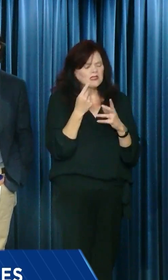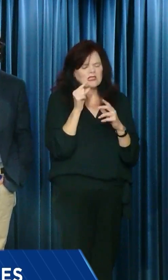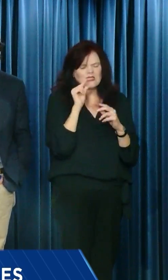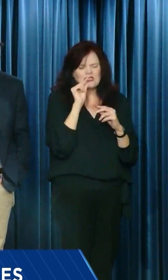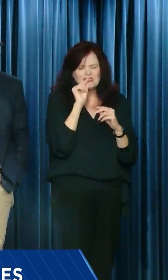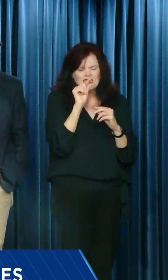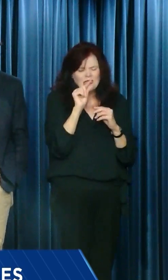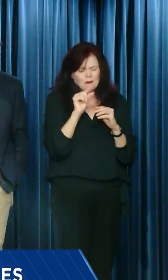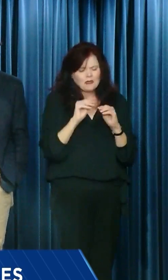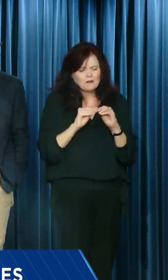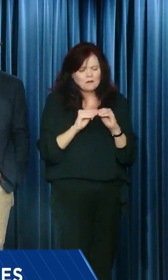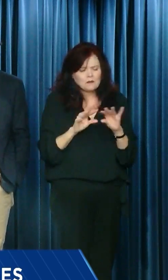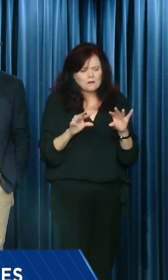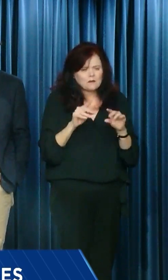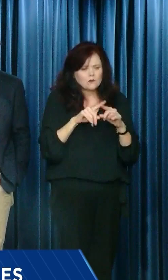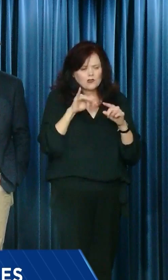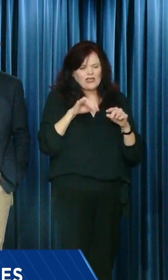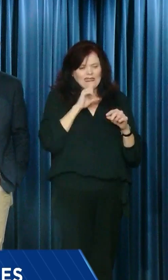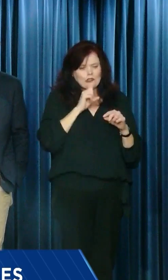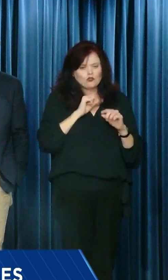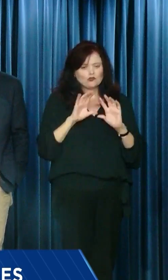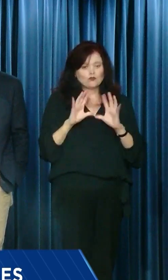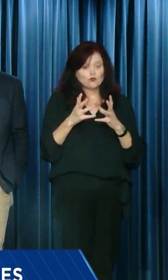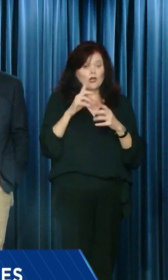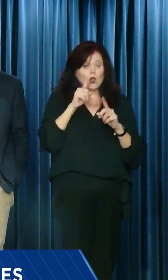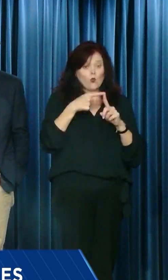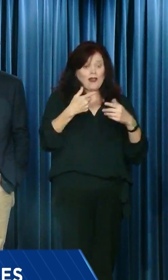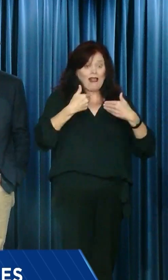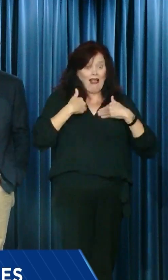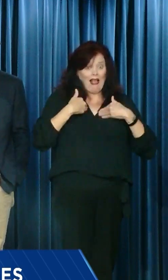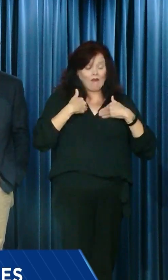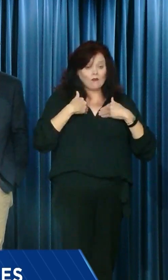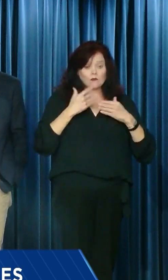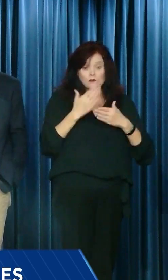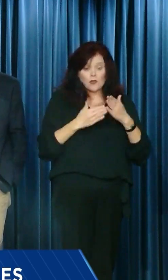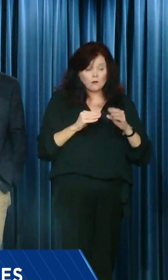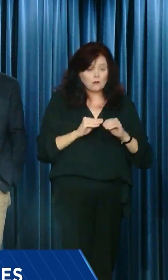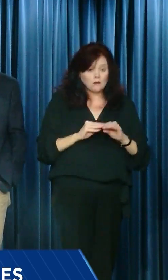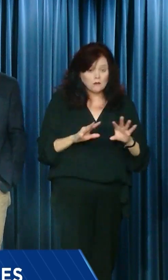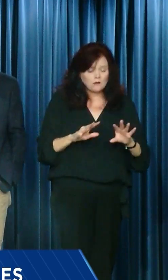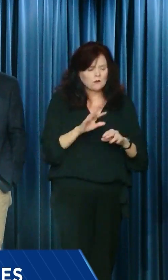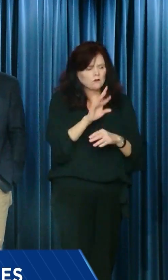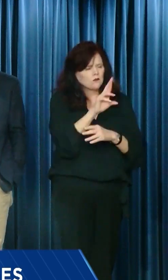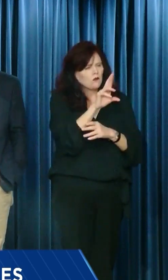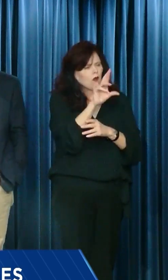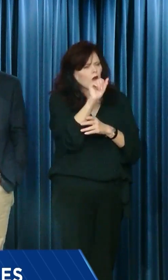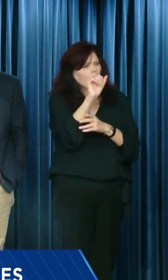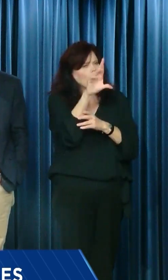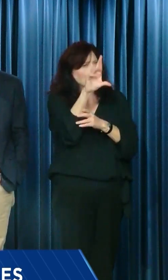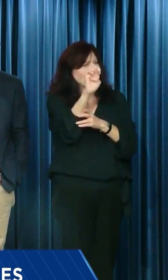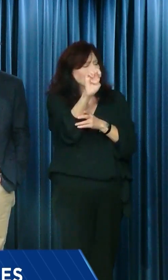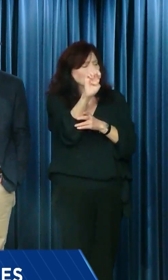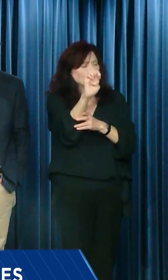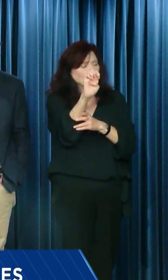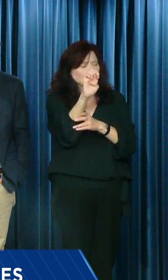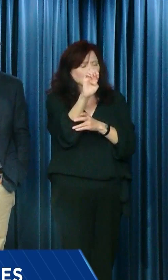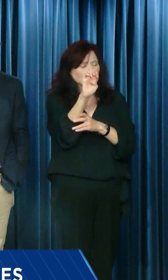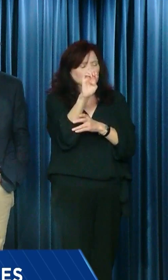little transmission, and we saw that when there was transmission, there was very rarely